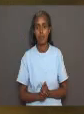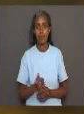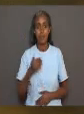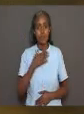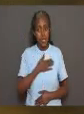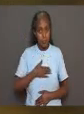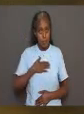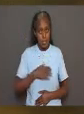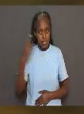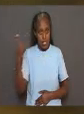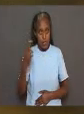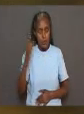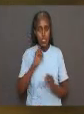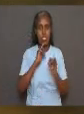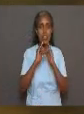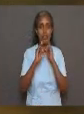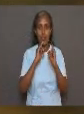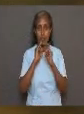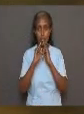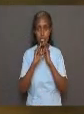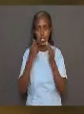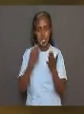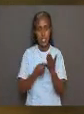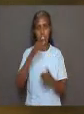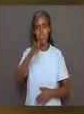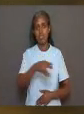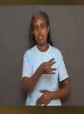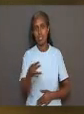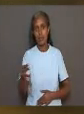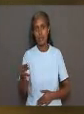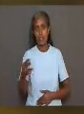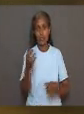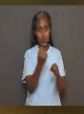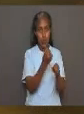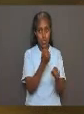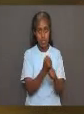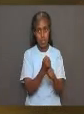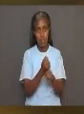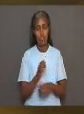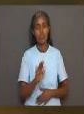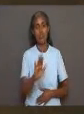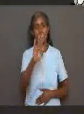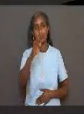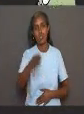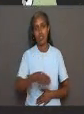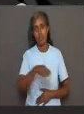Please use the information in this table to construct your graph.